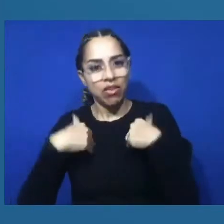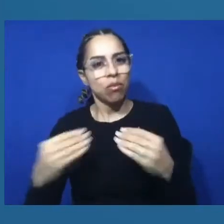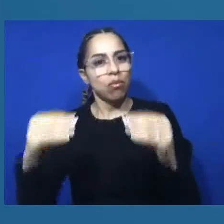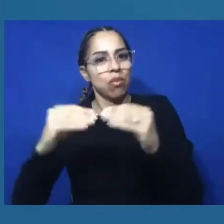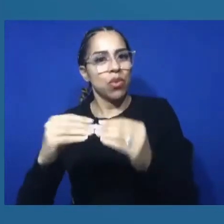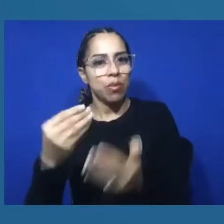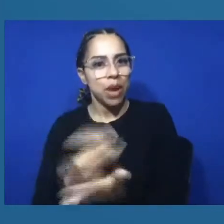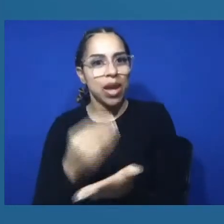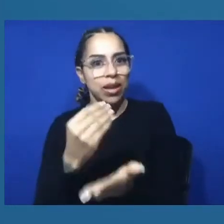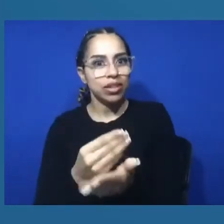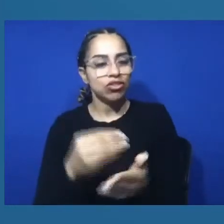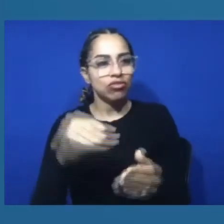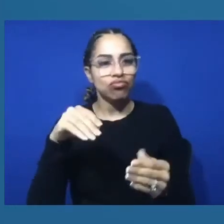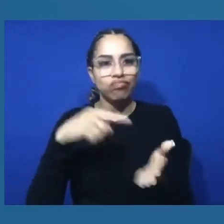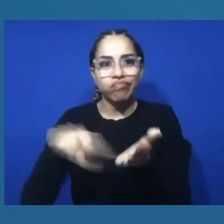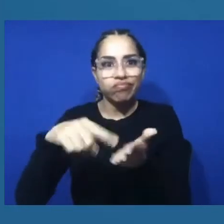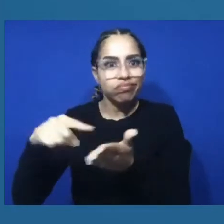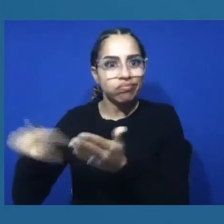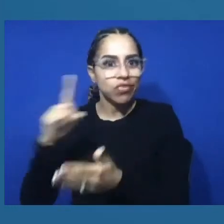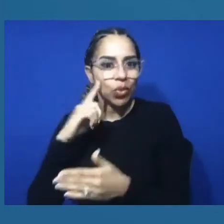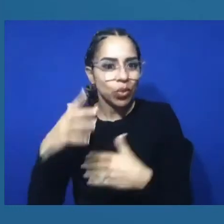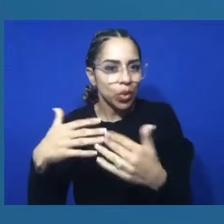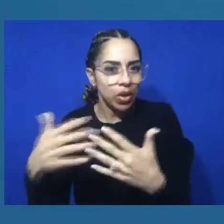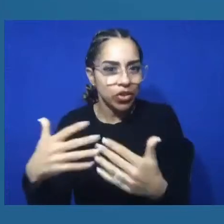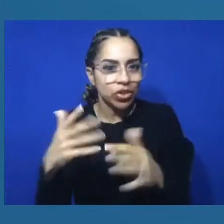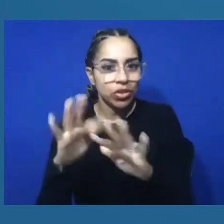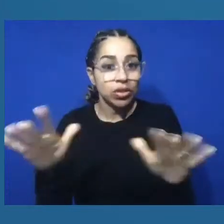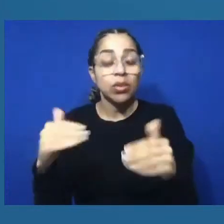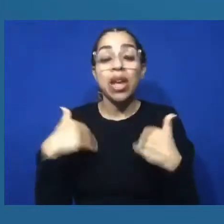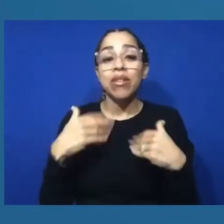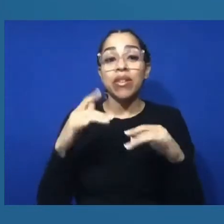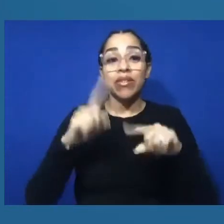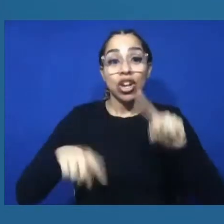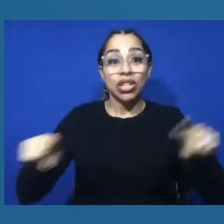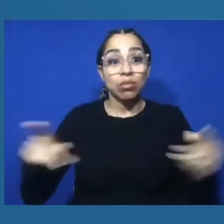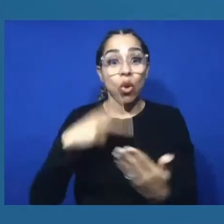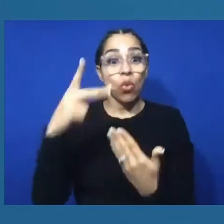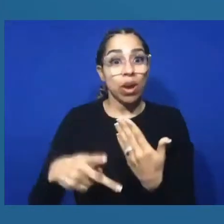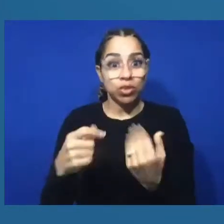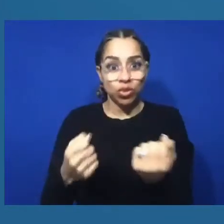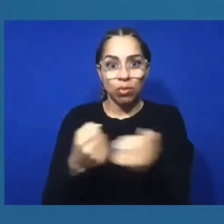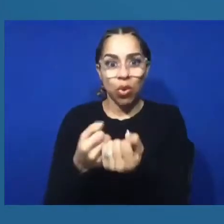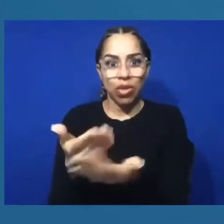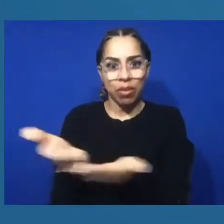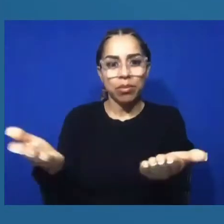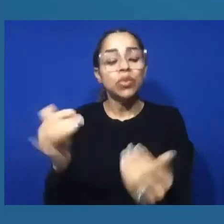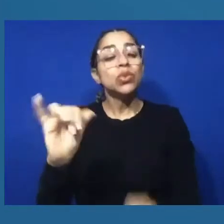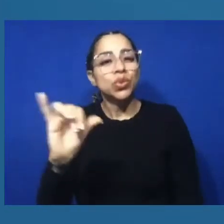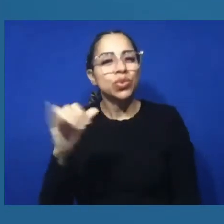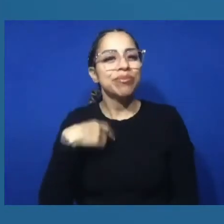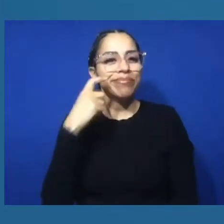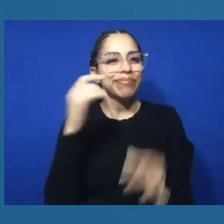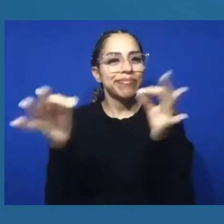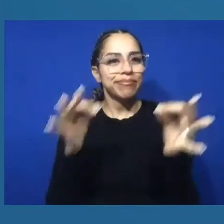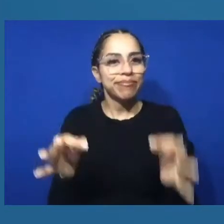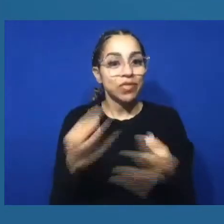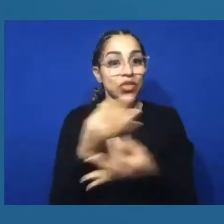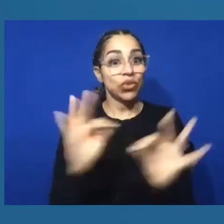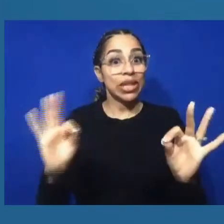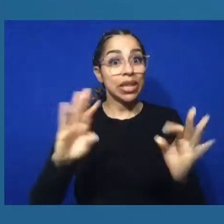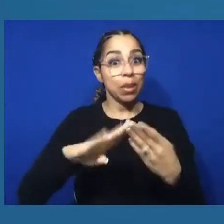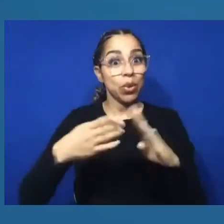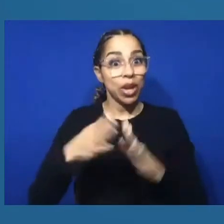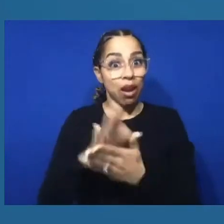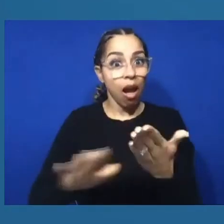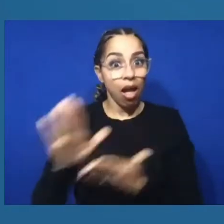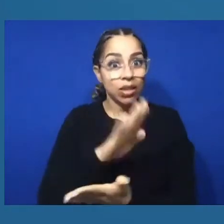to support them. And I talk about free community college to train people in our high-demand fields. I would put